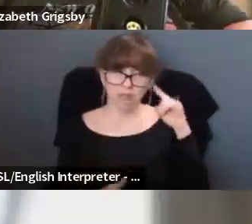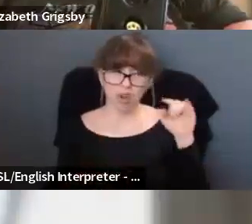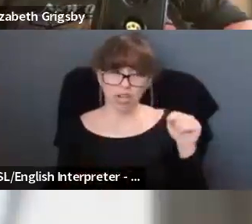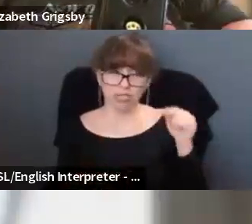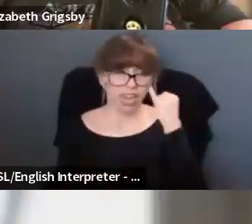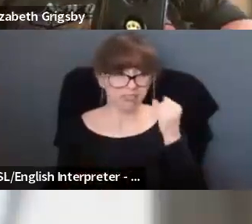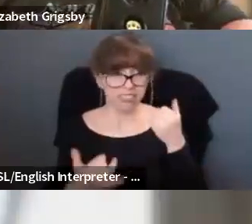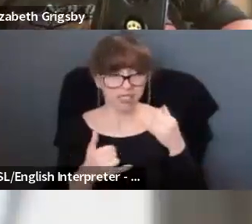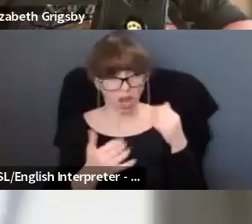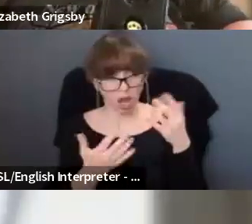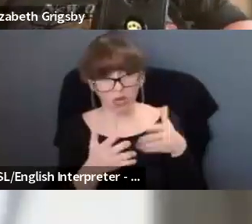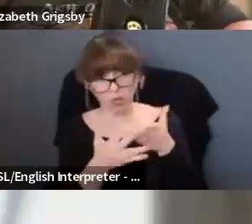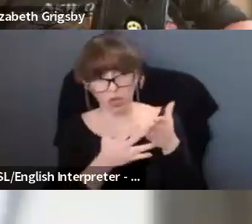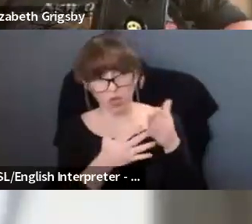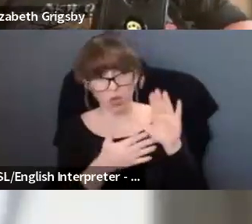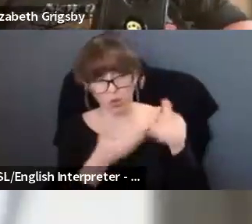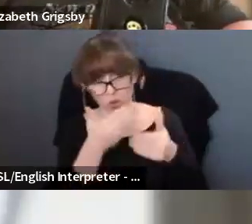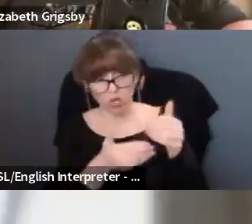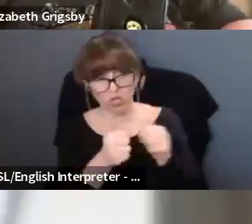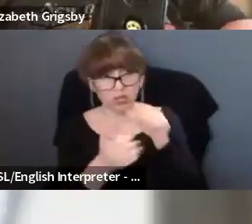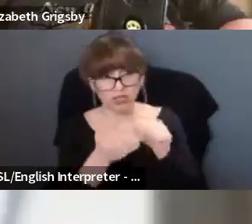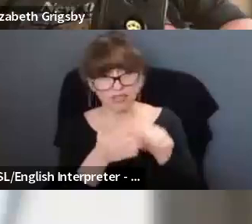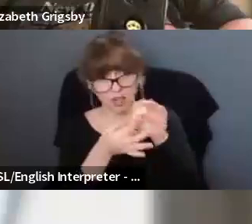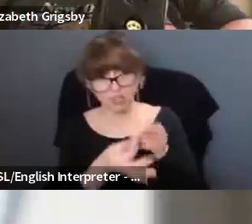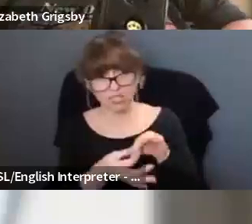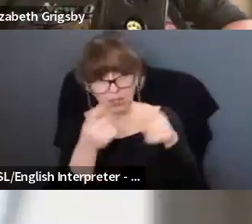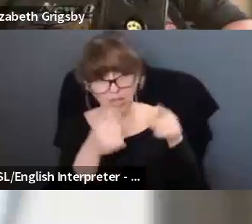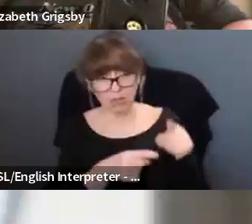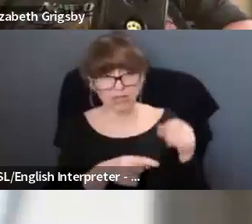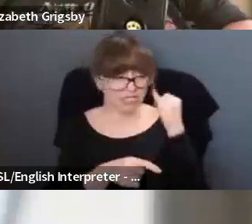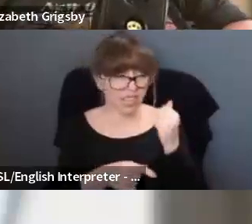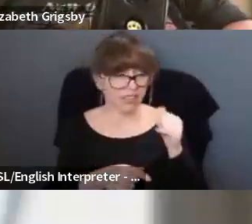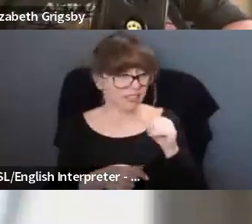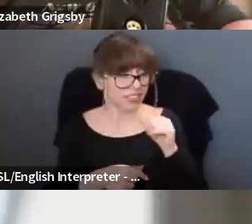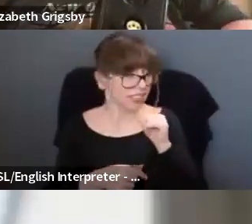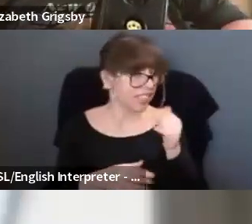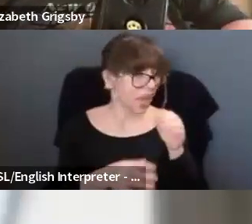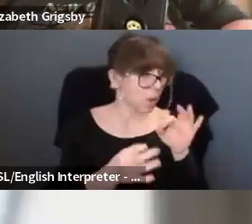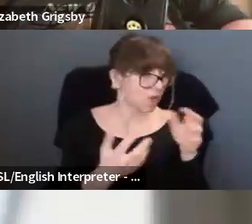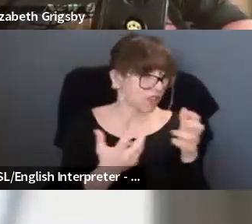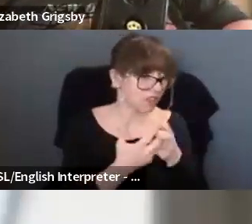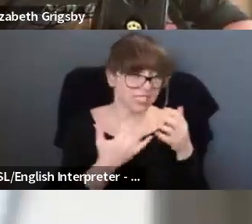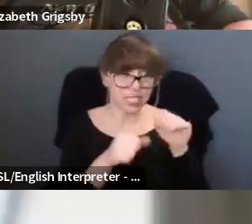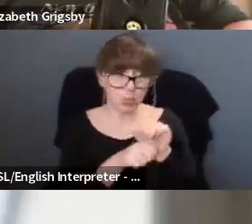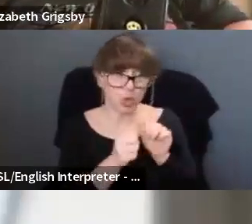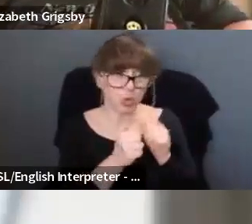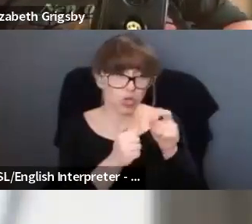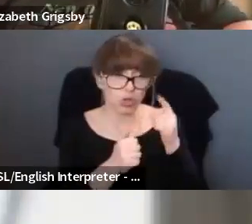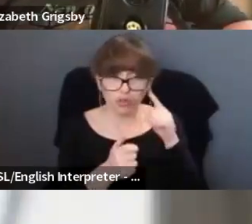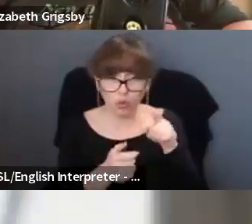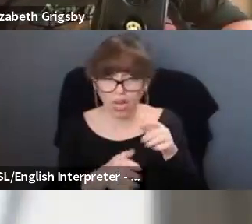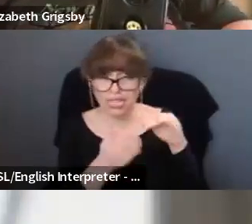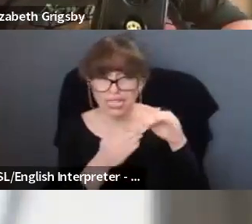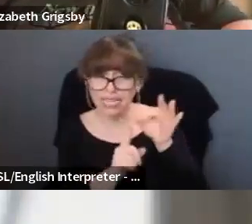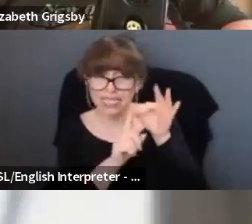with your letters of agreements and you go, wait a minute, we don't quite fit. Can they still work with you to get an exemption? Yeah, like so for example, if you're